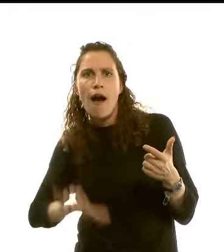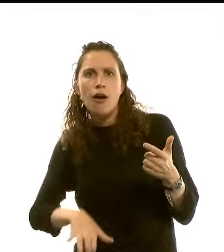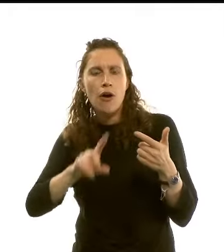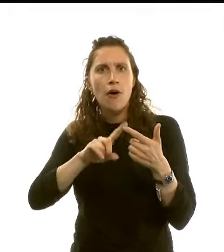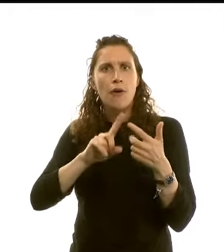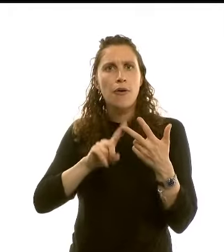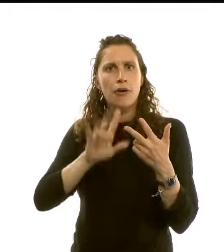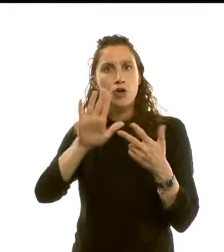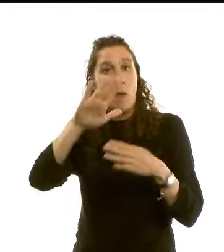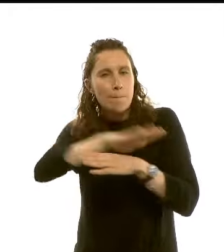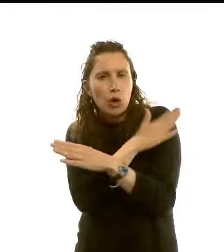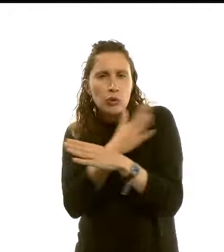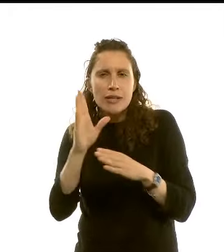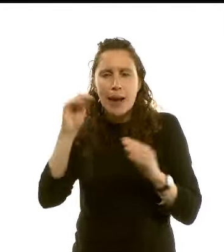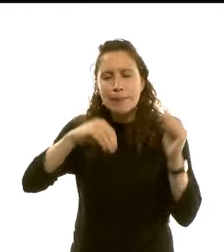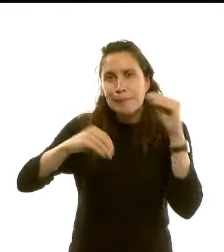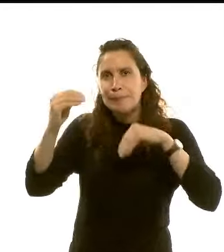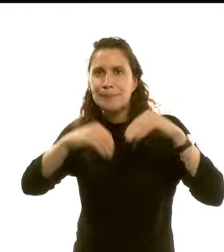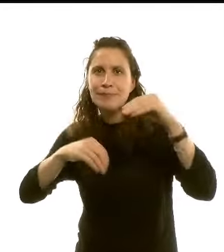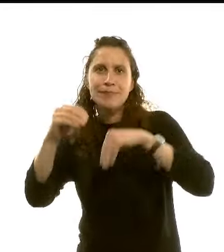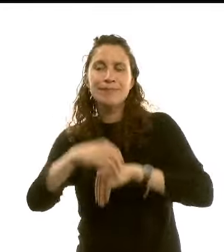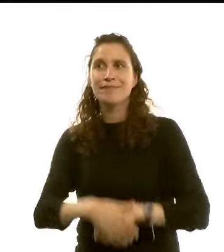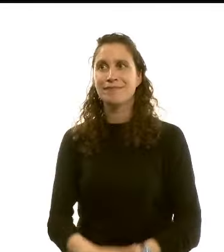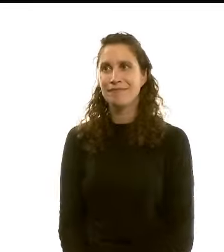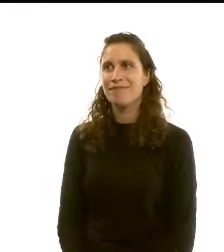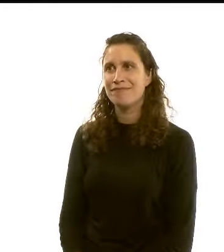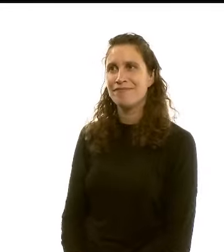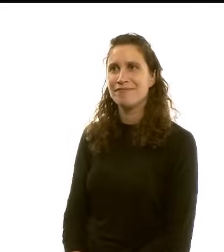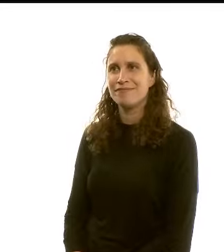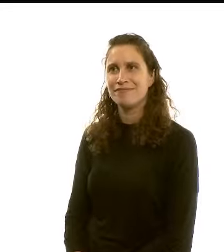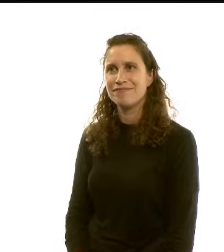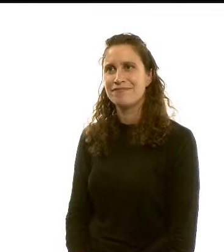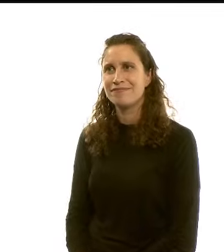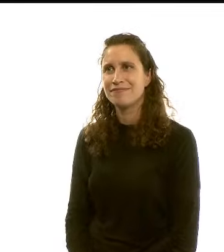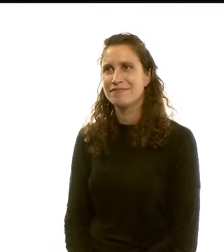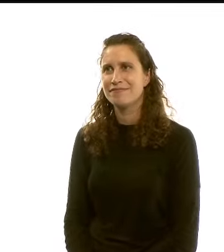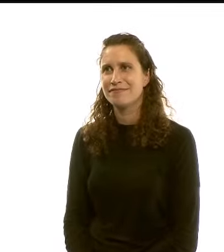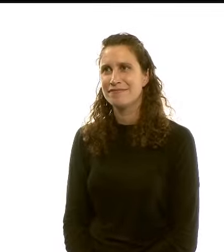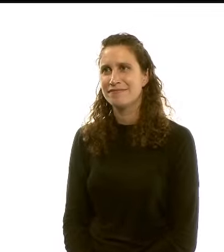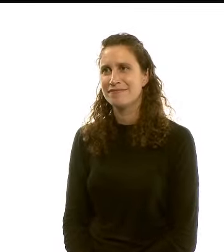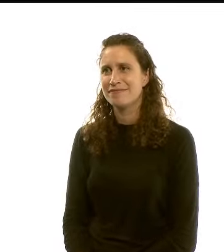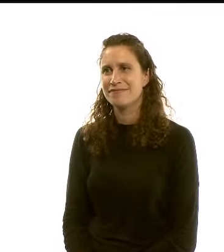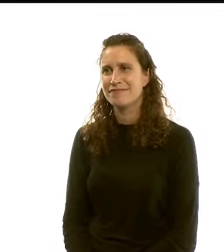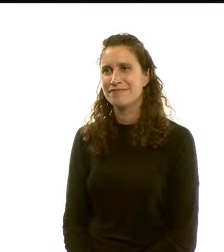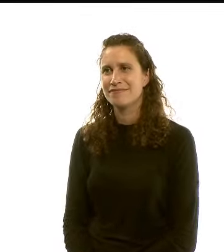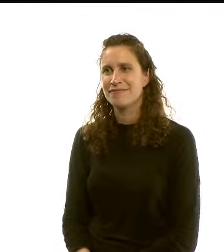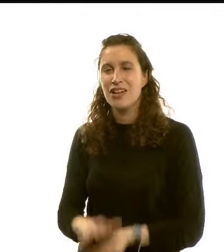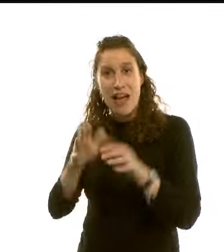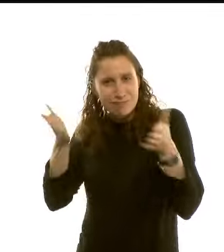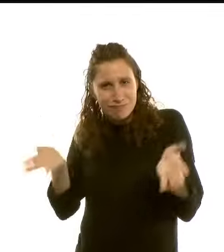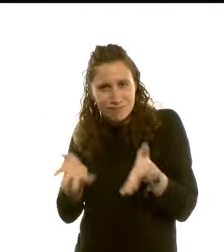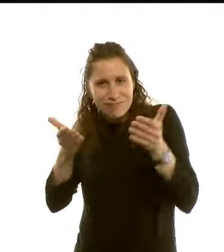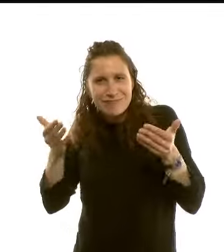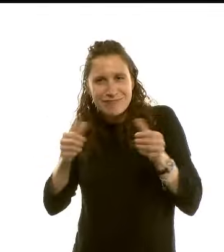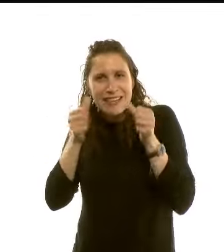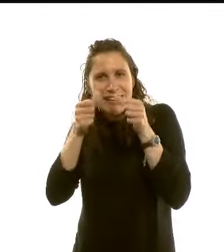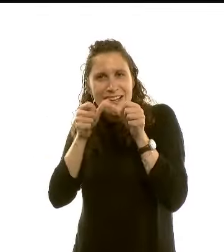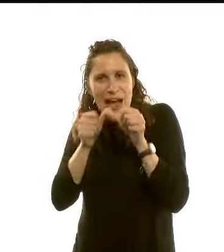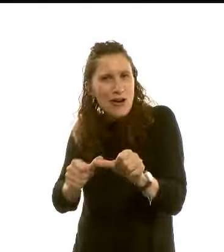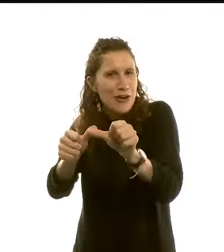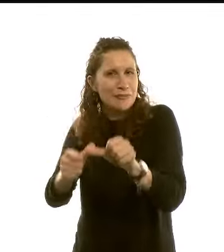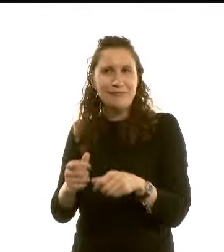little bit of your music, a little bit of your energy. You know the vibes. You know the vibes. This party's ready to get started. All right, gonna let you guys carry on. Keep it going, keep it